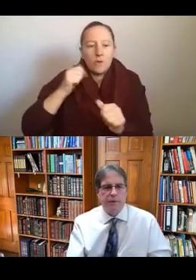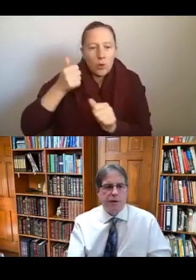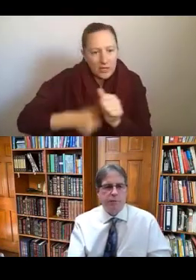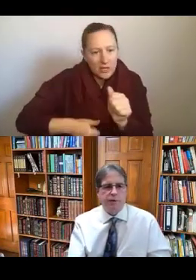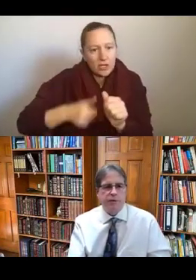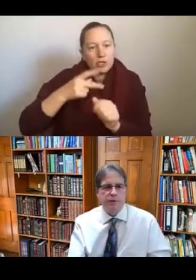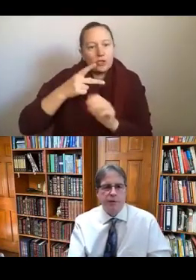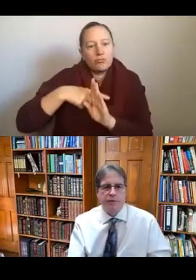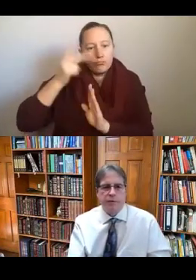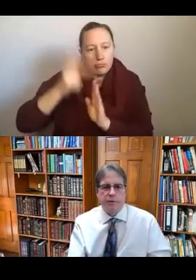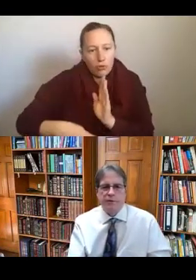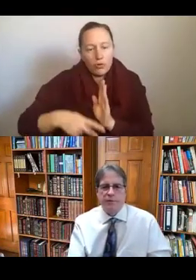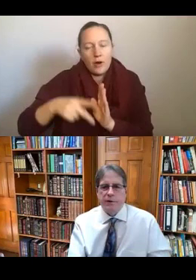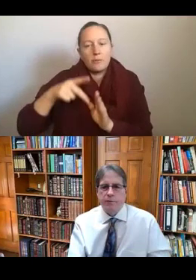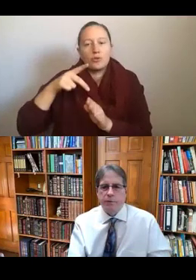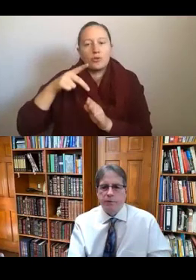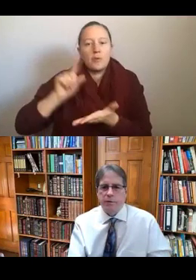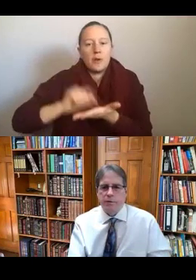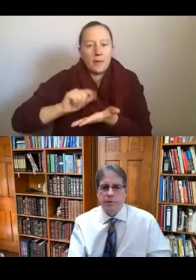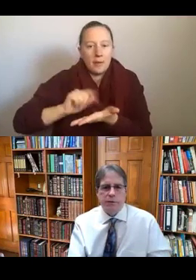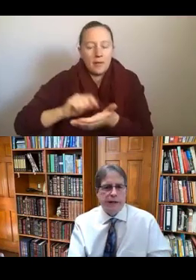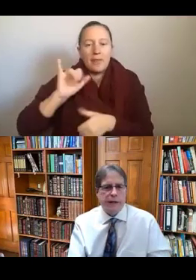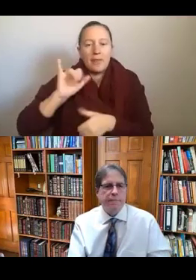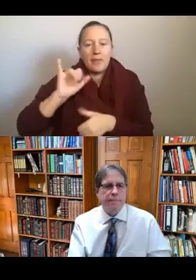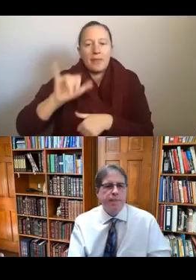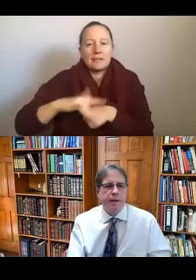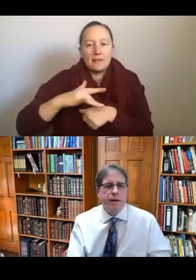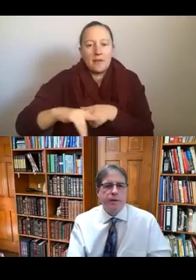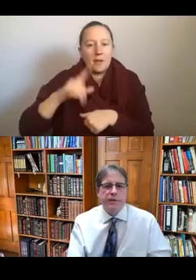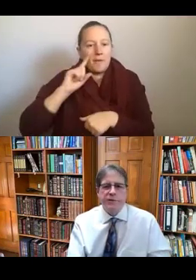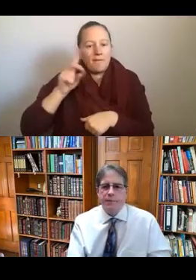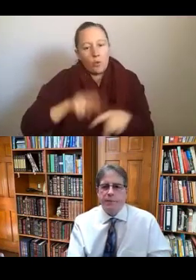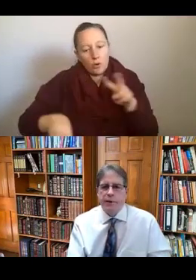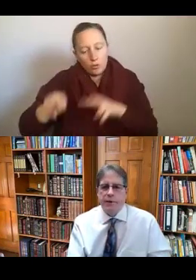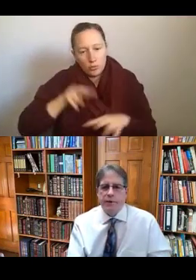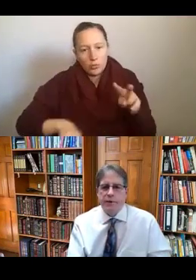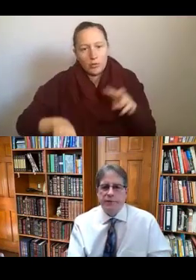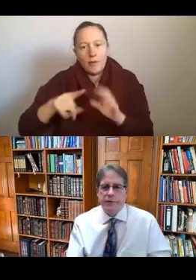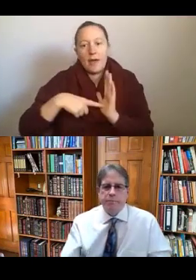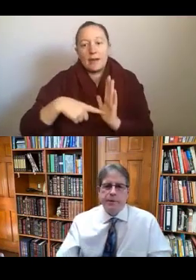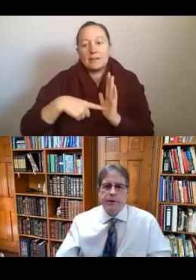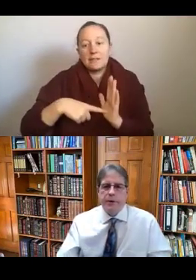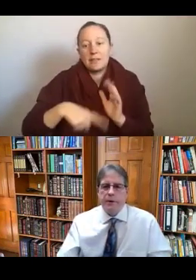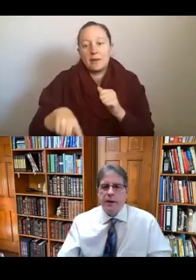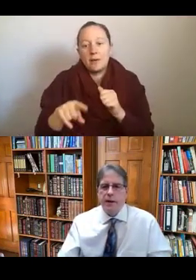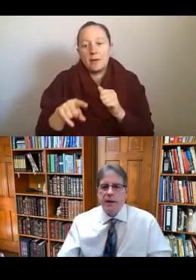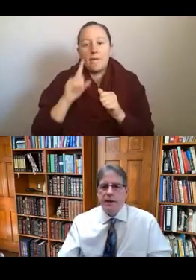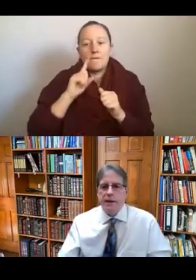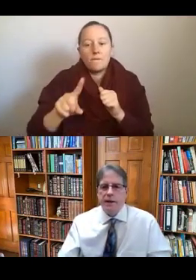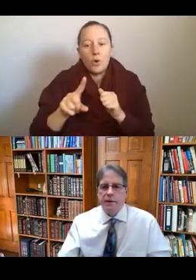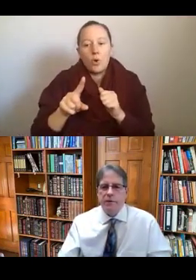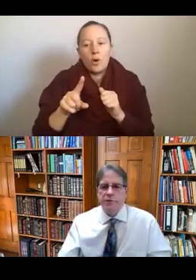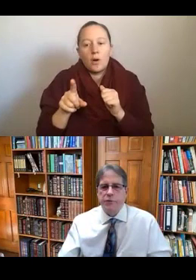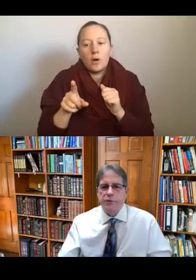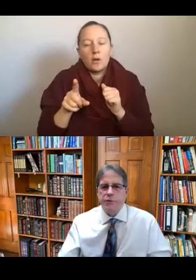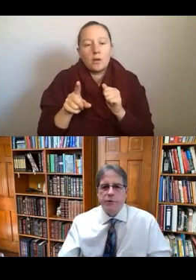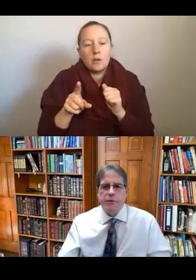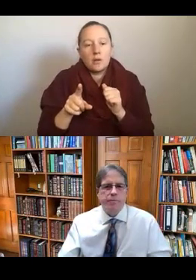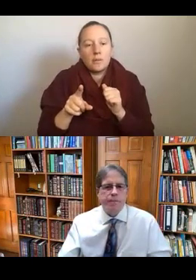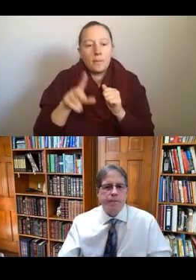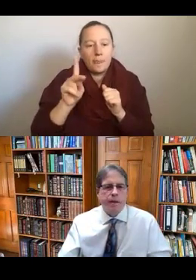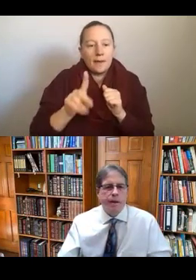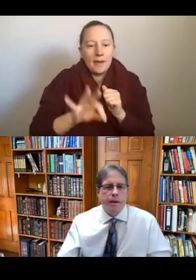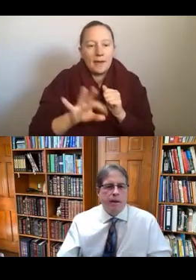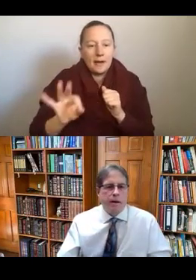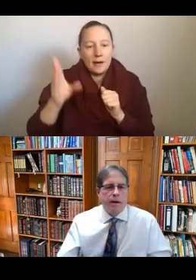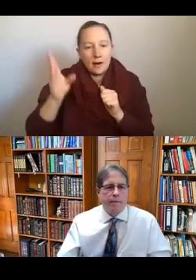is published so that it's available for you to look at. The example here is for the parent K99 R00.